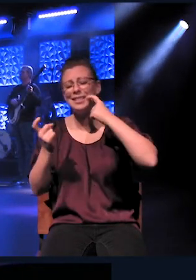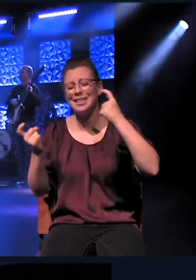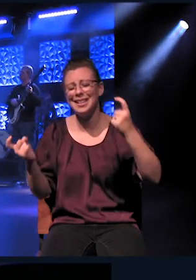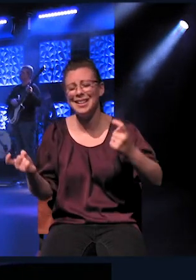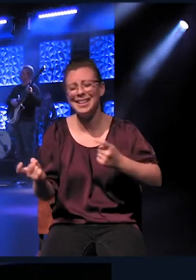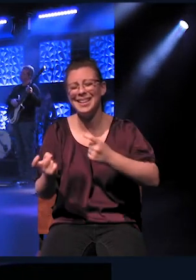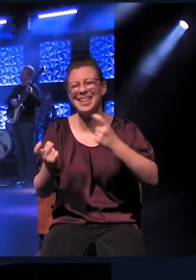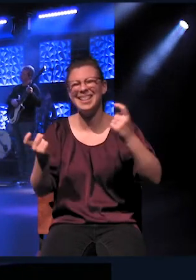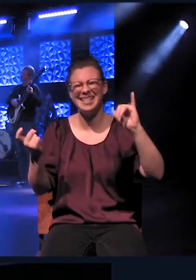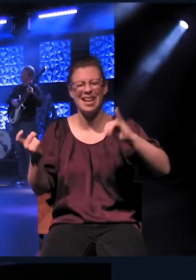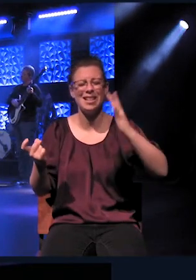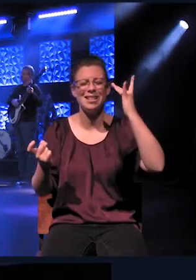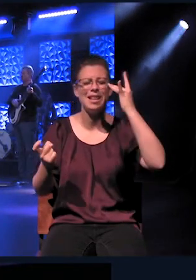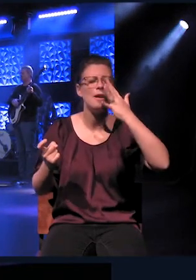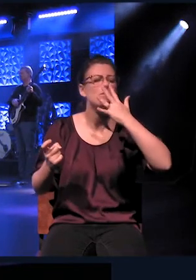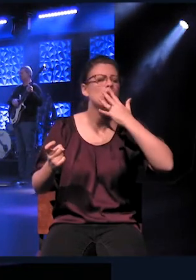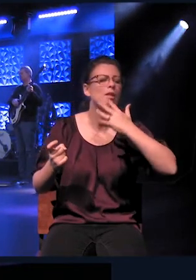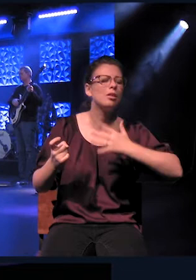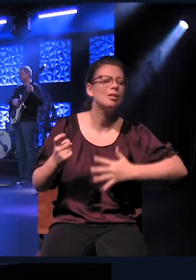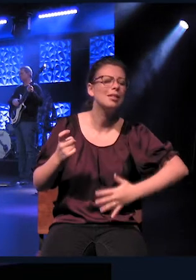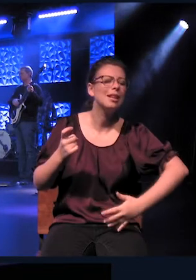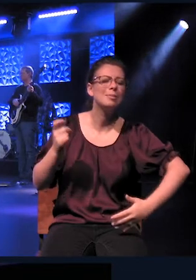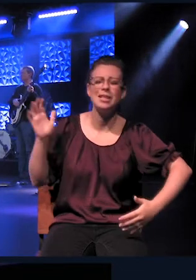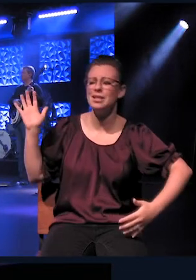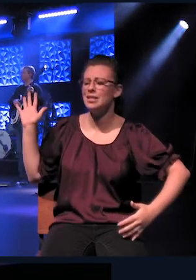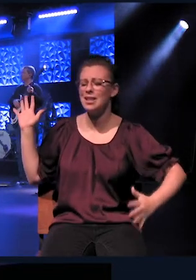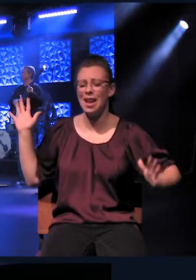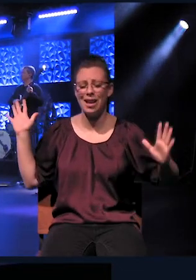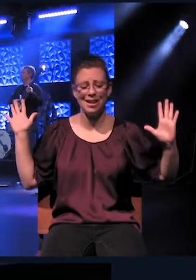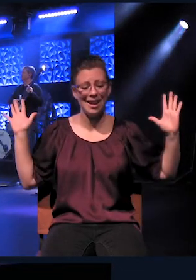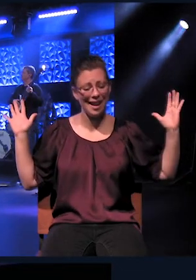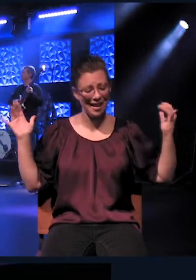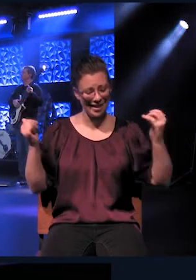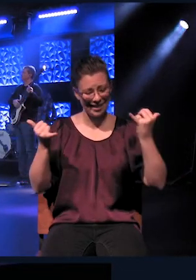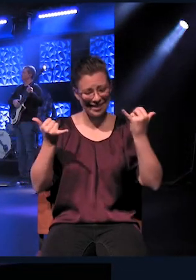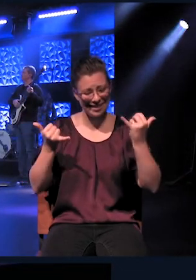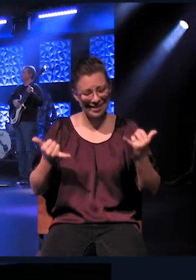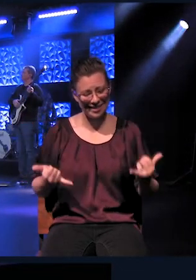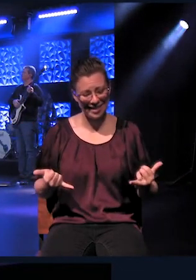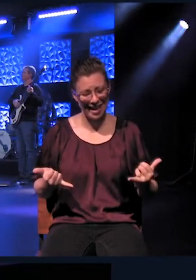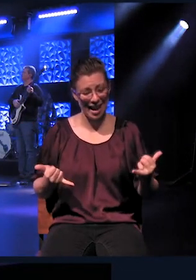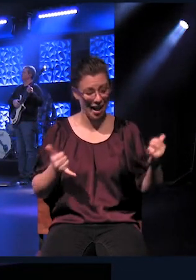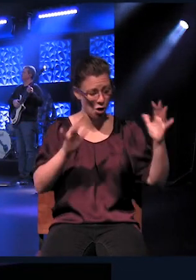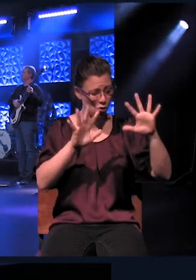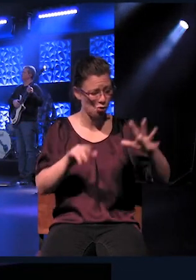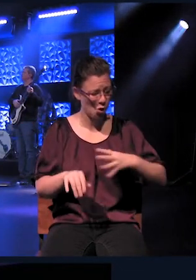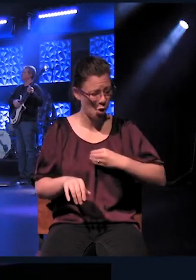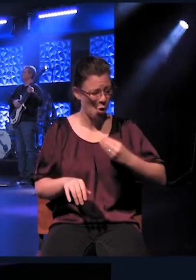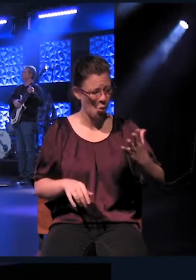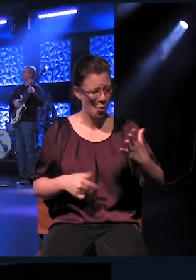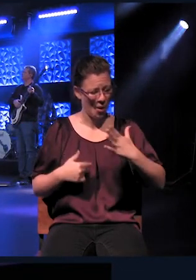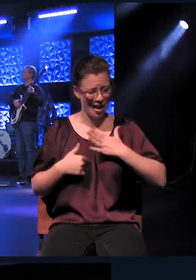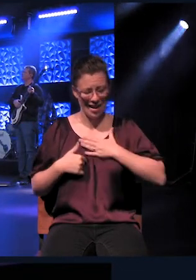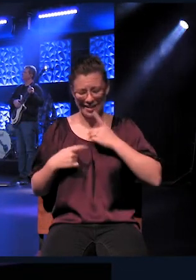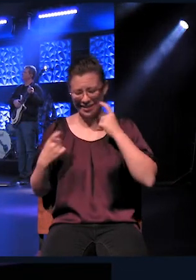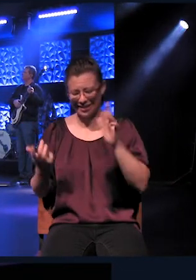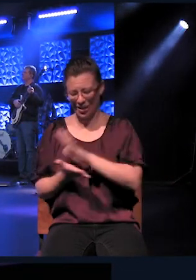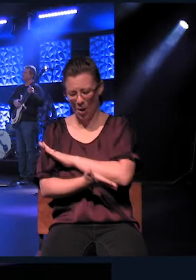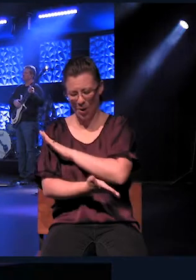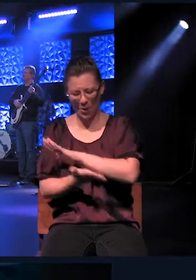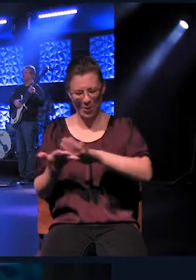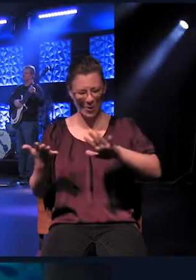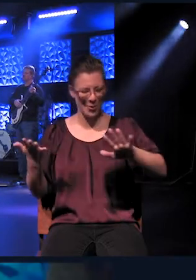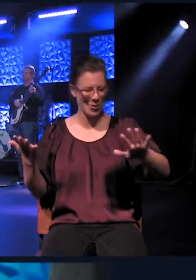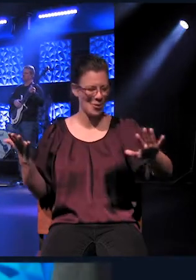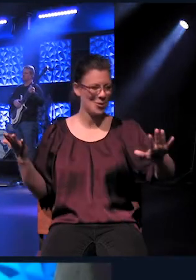owe. Sin had left a crimson stain, he washed it white. Come on,